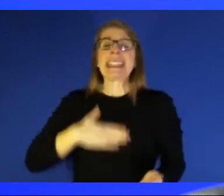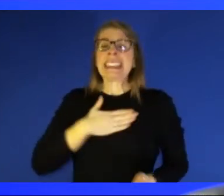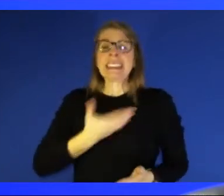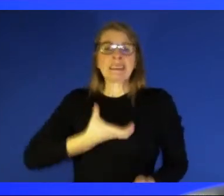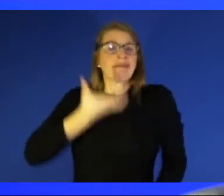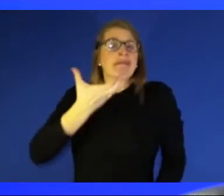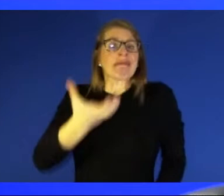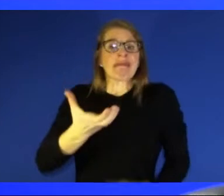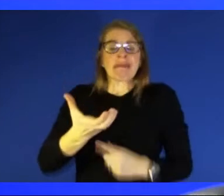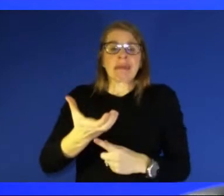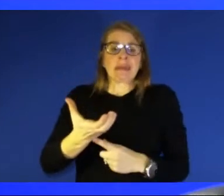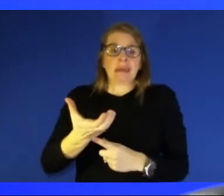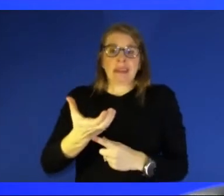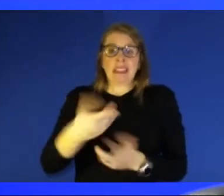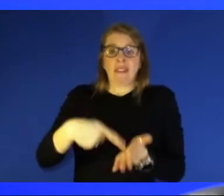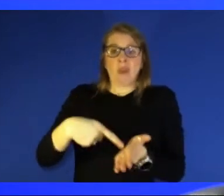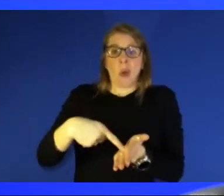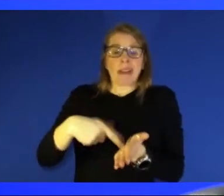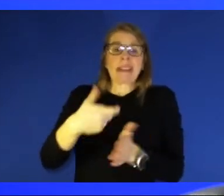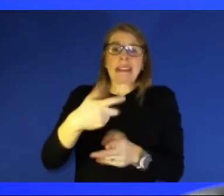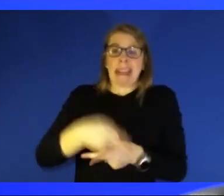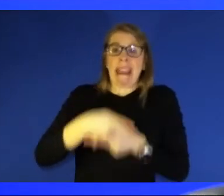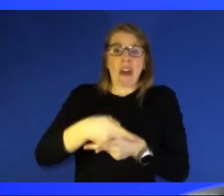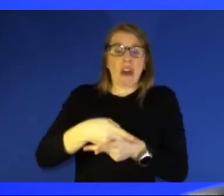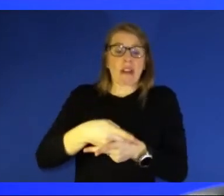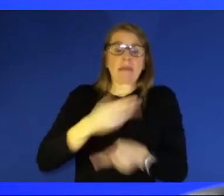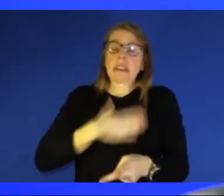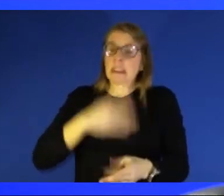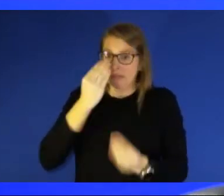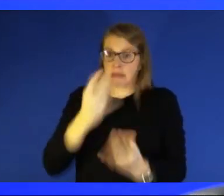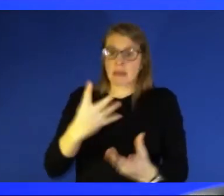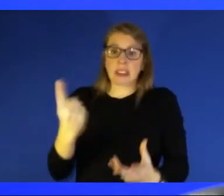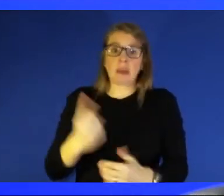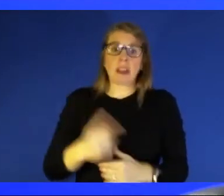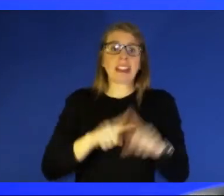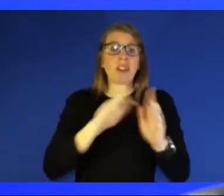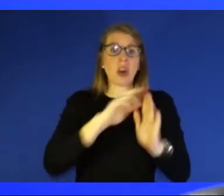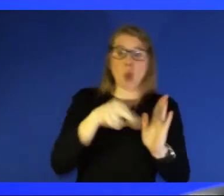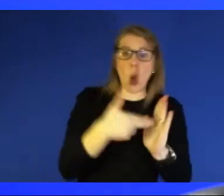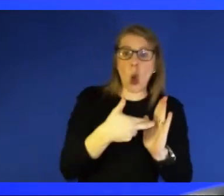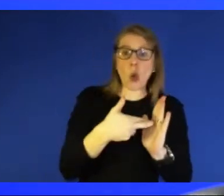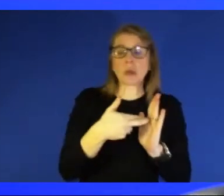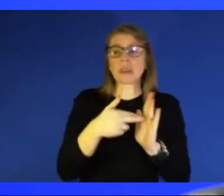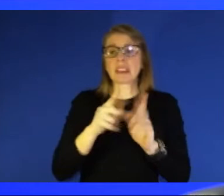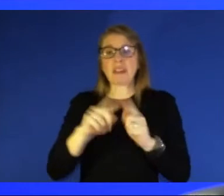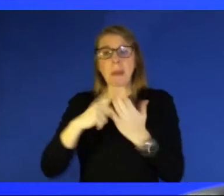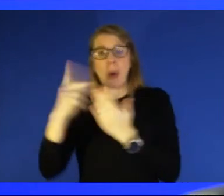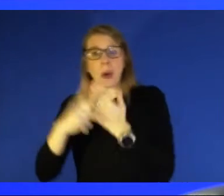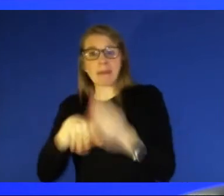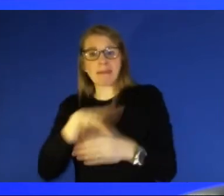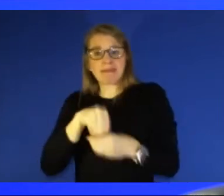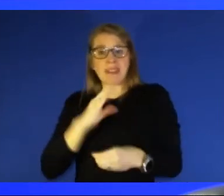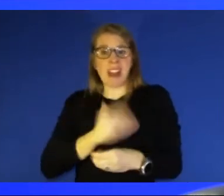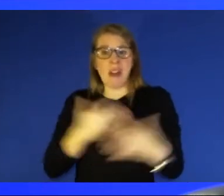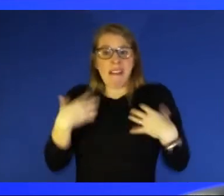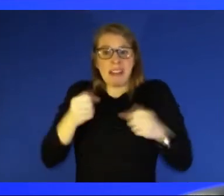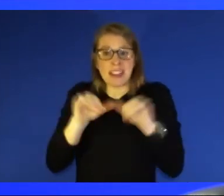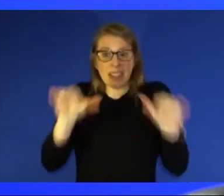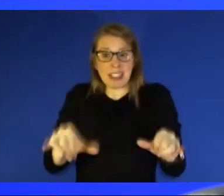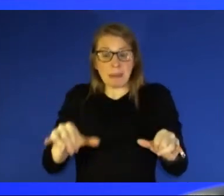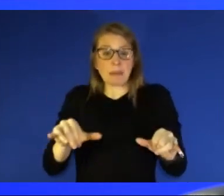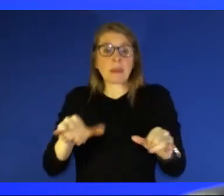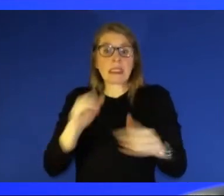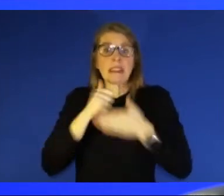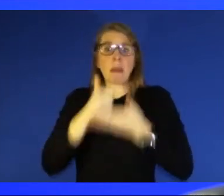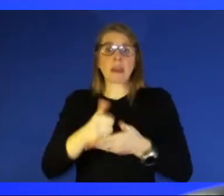ability to afford care. We have a variety of different roles and programs in our health system that can help you depending on what your needs are. And we